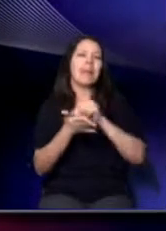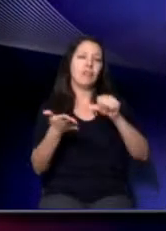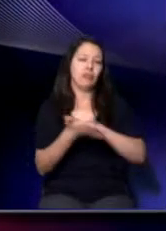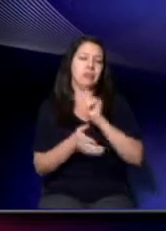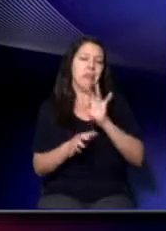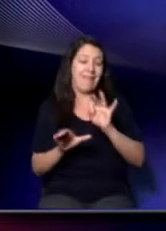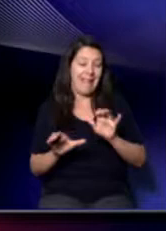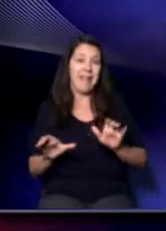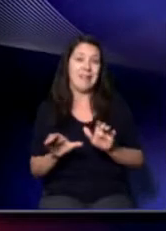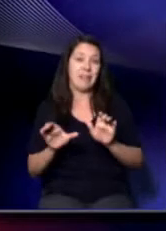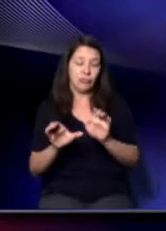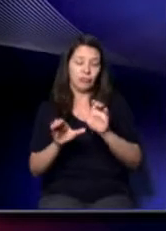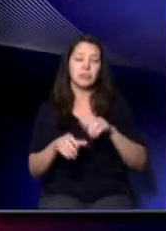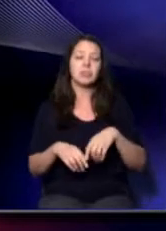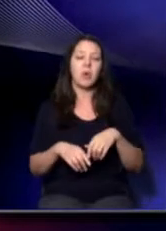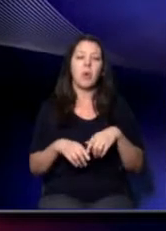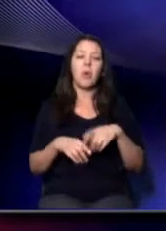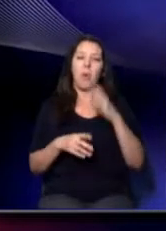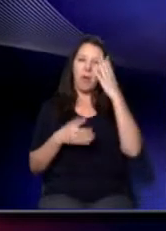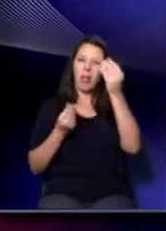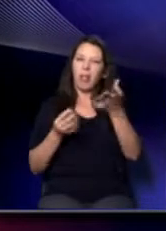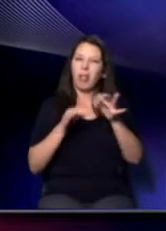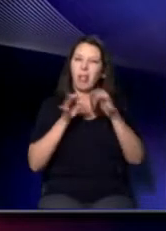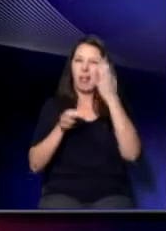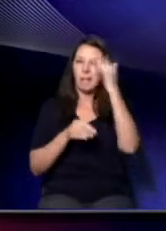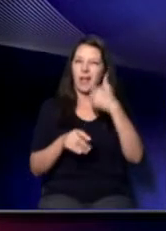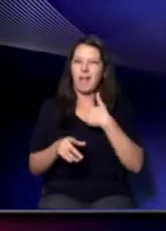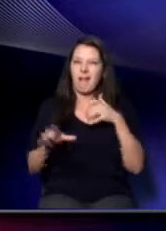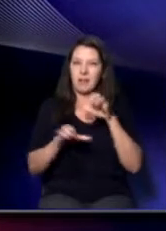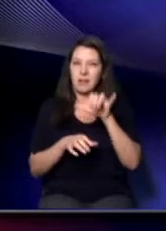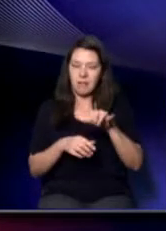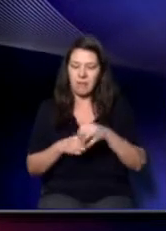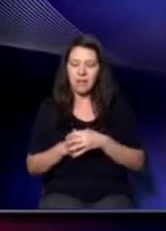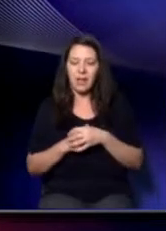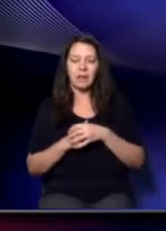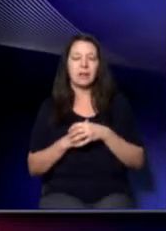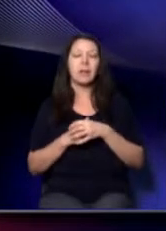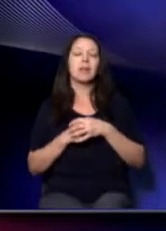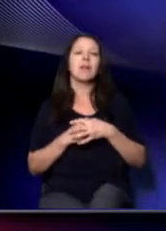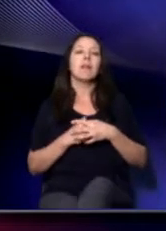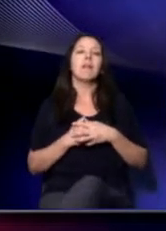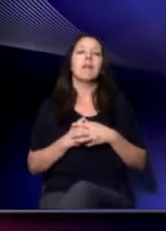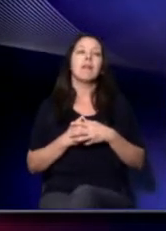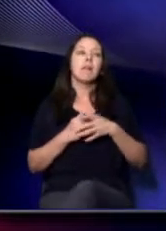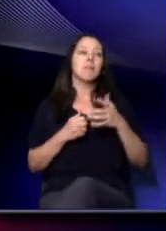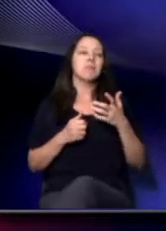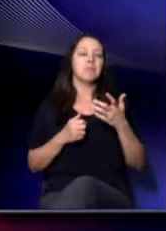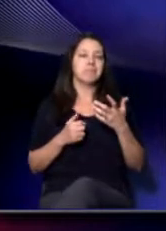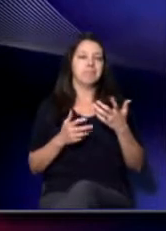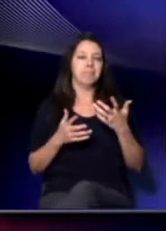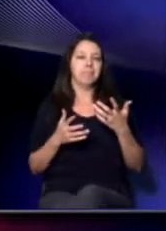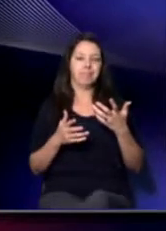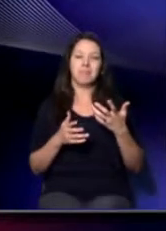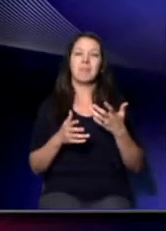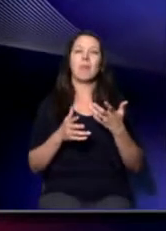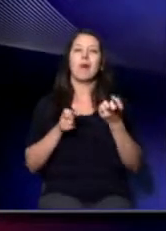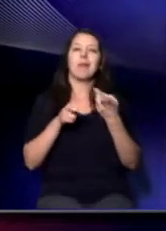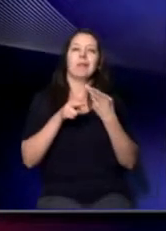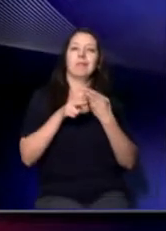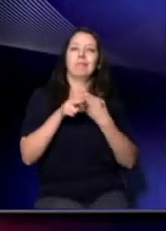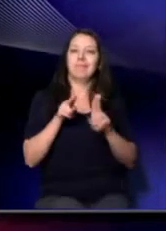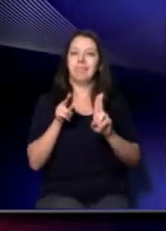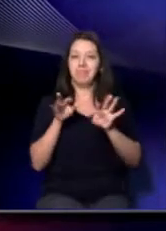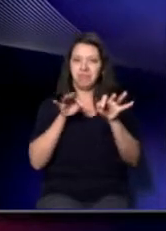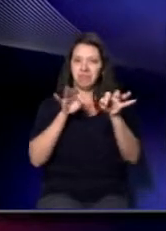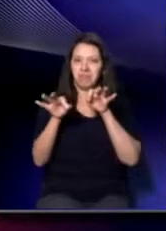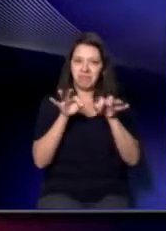as to why I would have done that. I just wanted to take a few minutes to share with